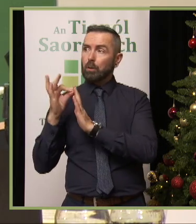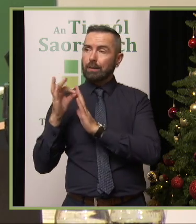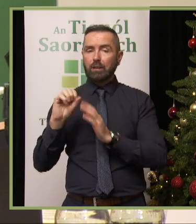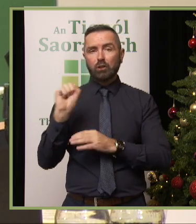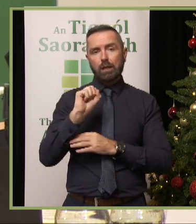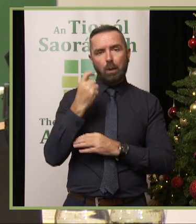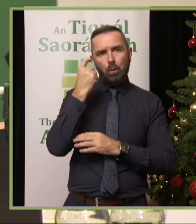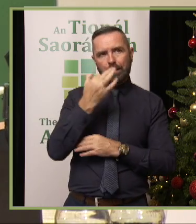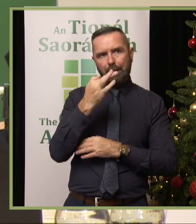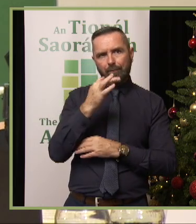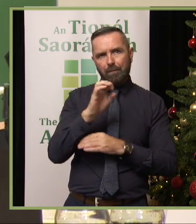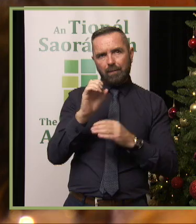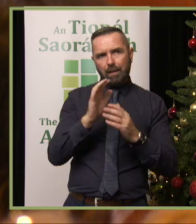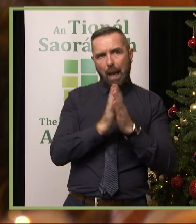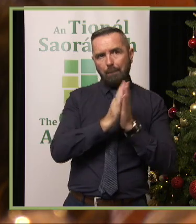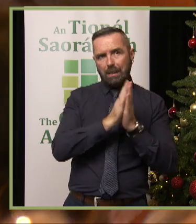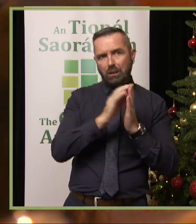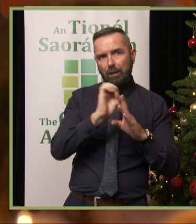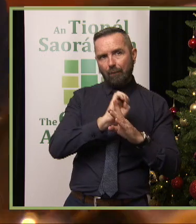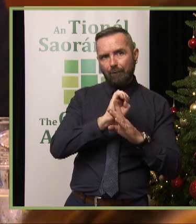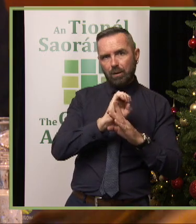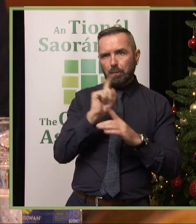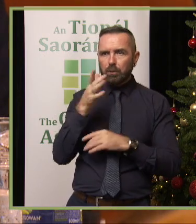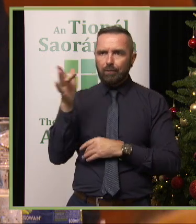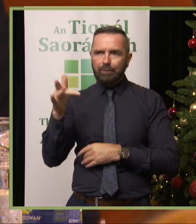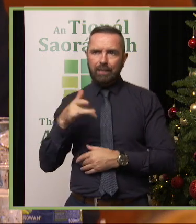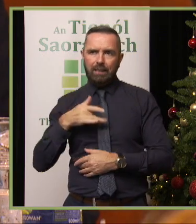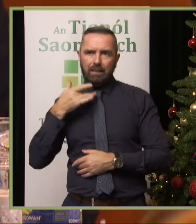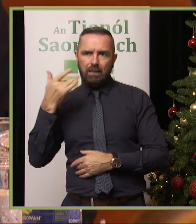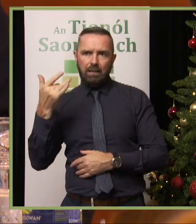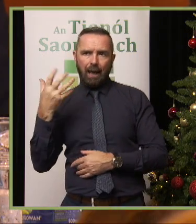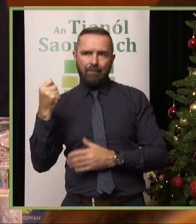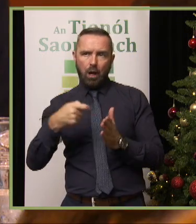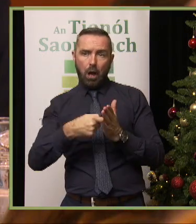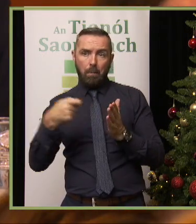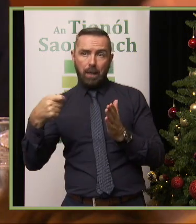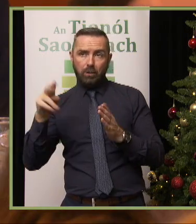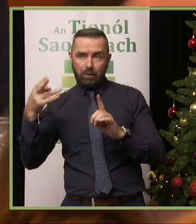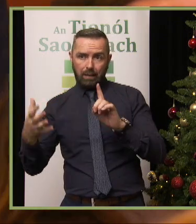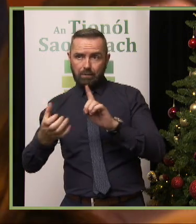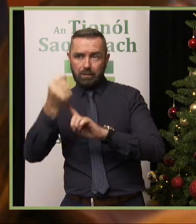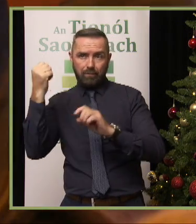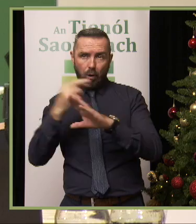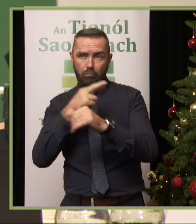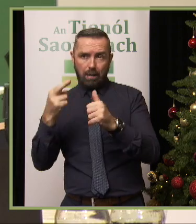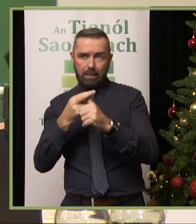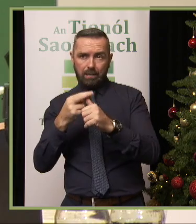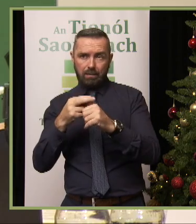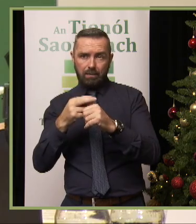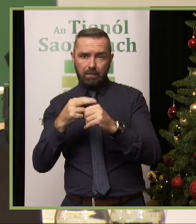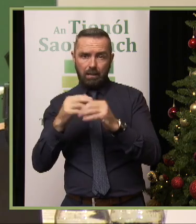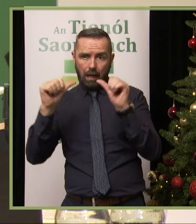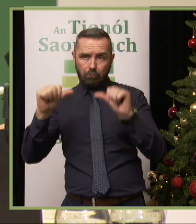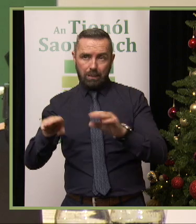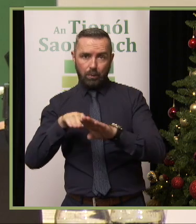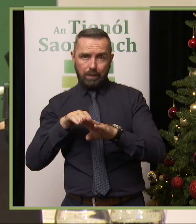enough? But your point is, it gives it a measure that we've already signed up to. Okay, so